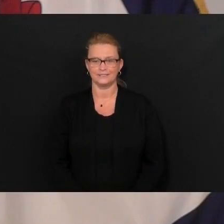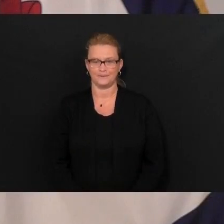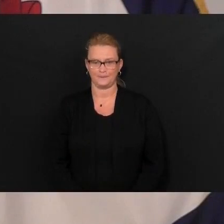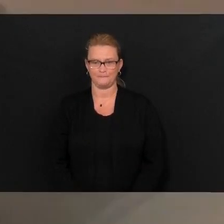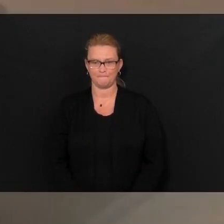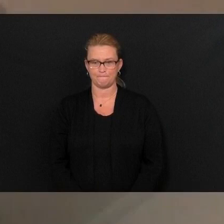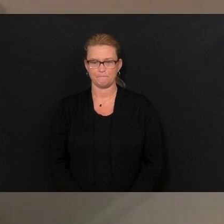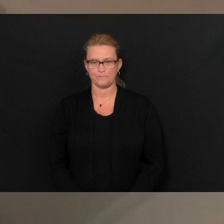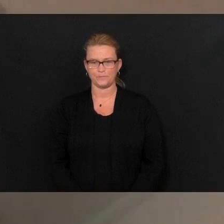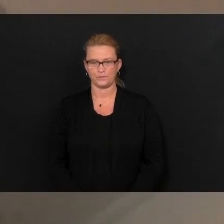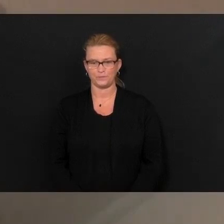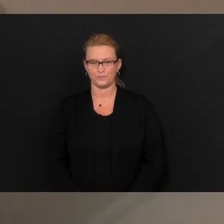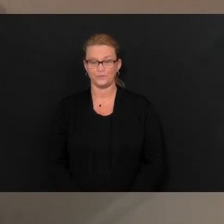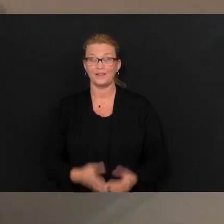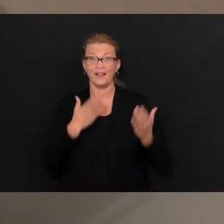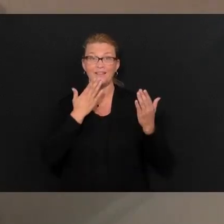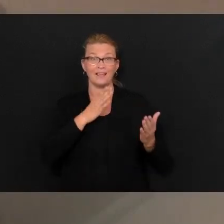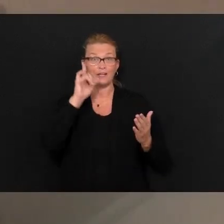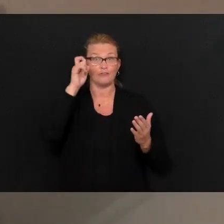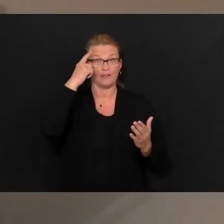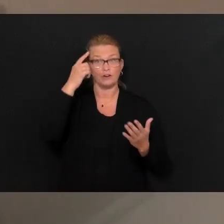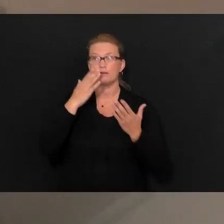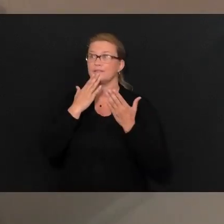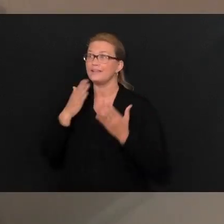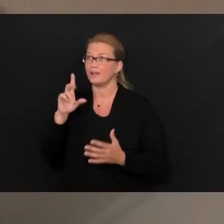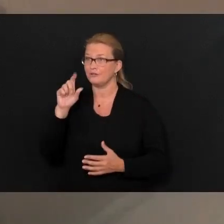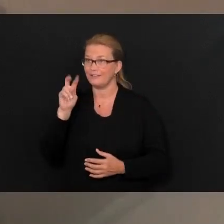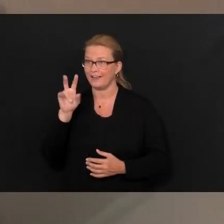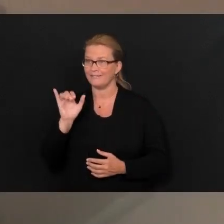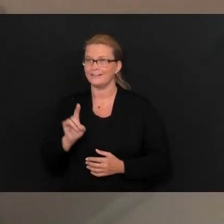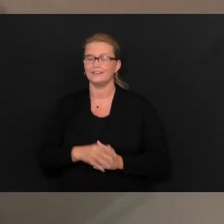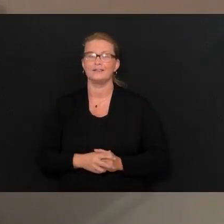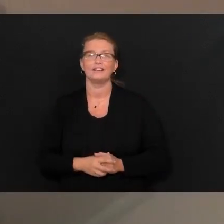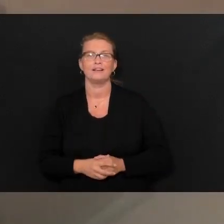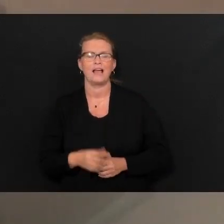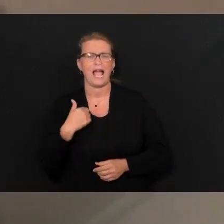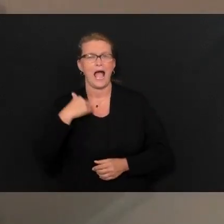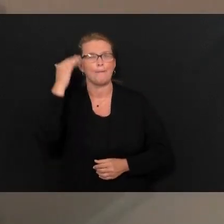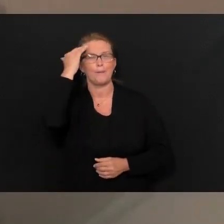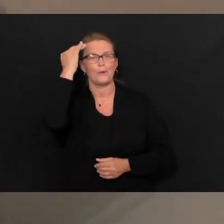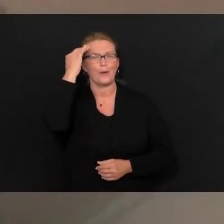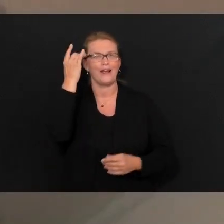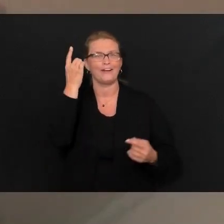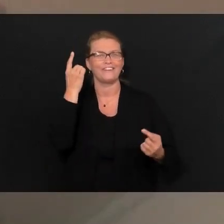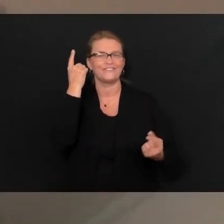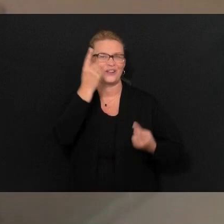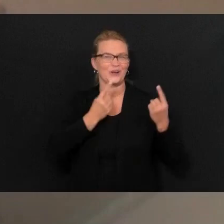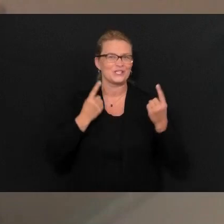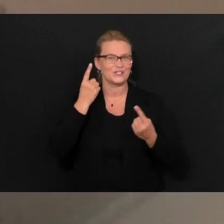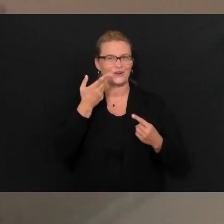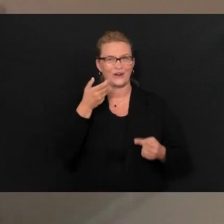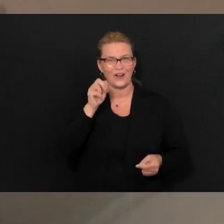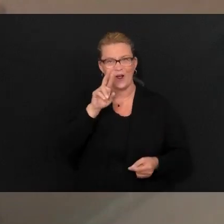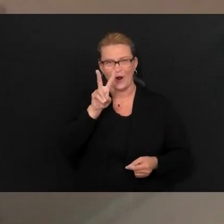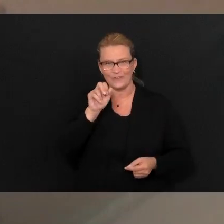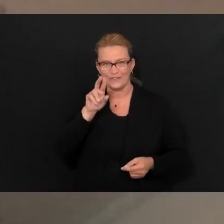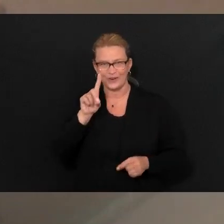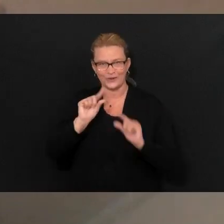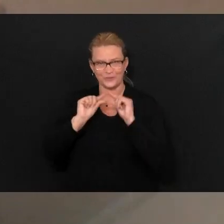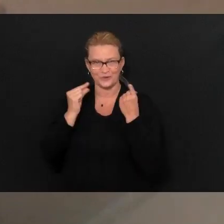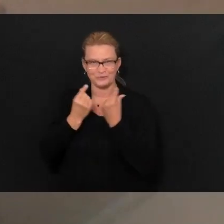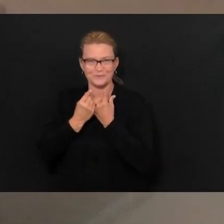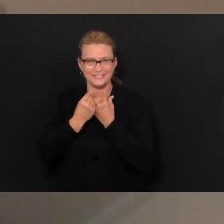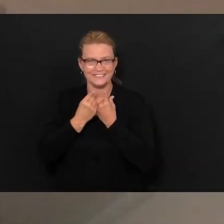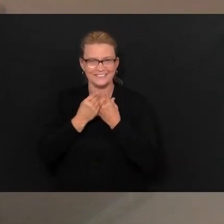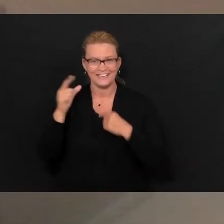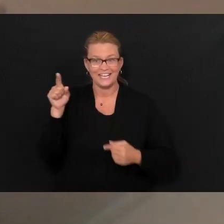Thank you, Governor, and thank you, David. So I am aware of the concerns of the Harvard group, and to